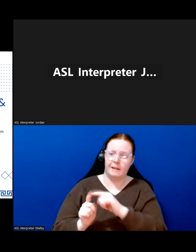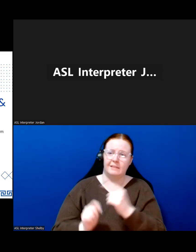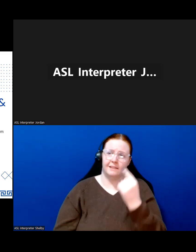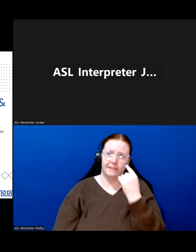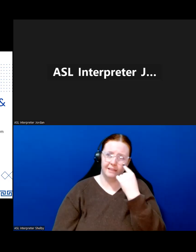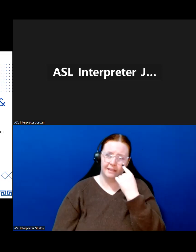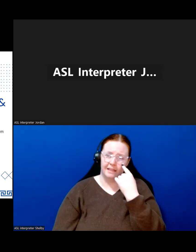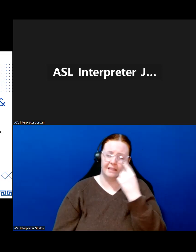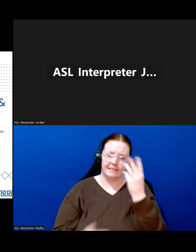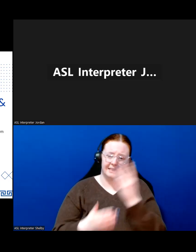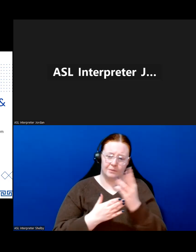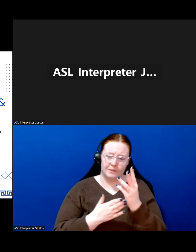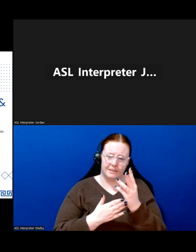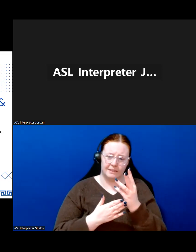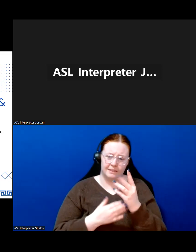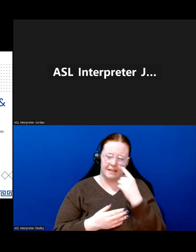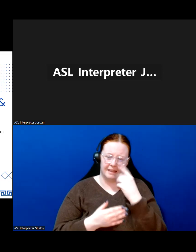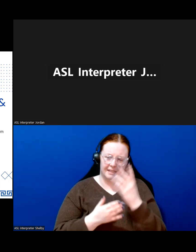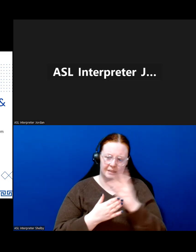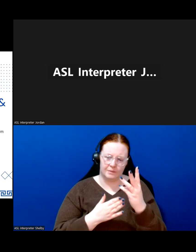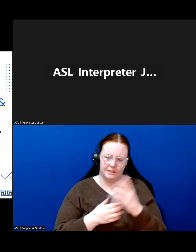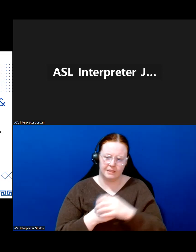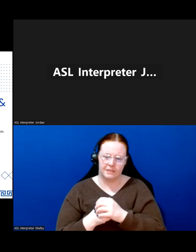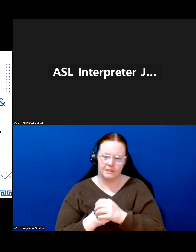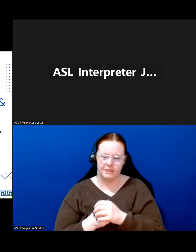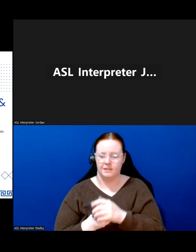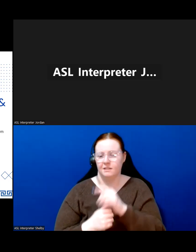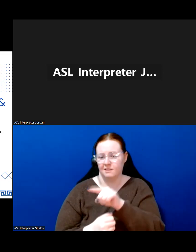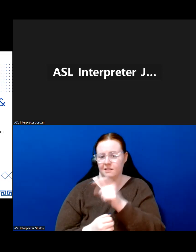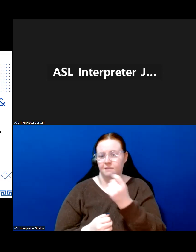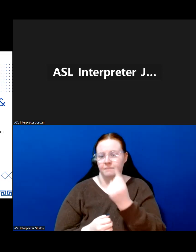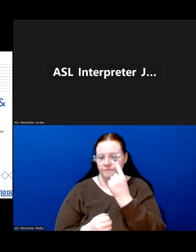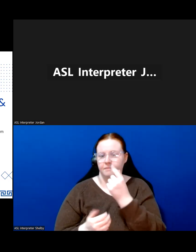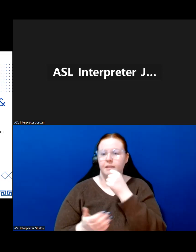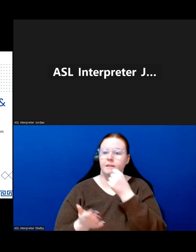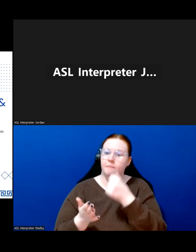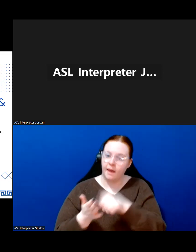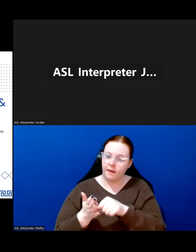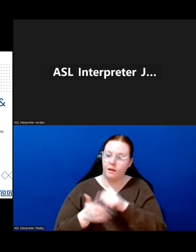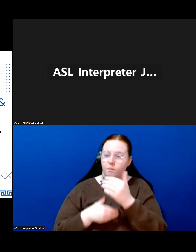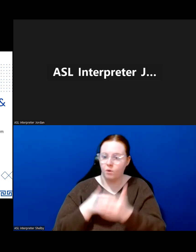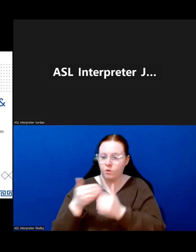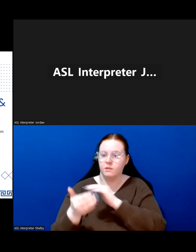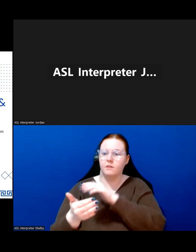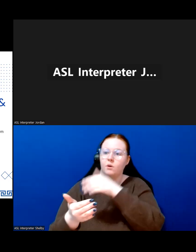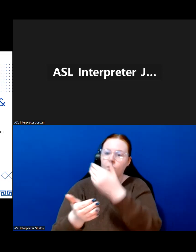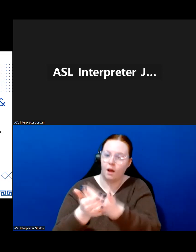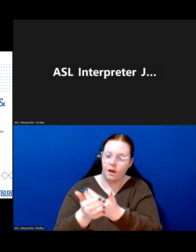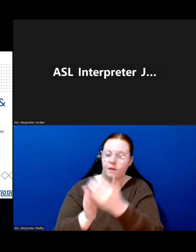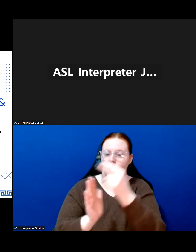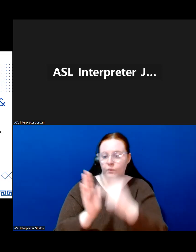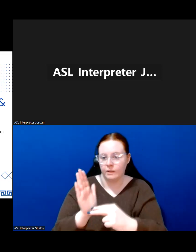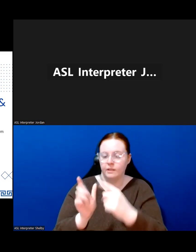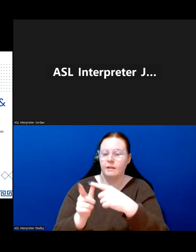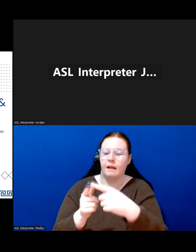it's like 6 weeks that you have that book. Because they understand that it's going to take time for it to get there and then for it to be returned. And